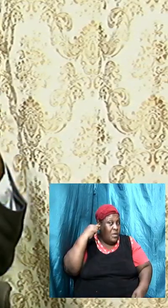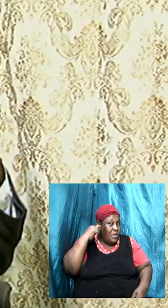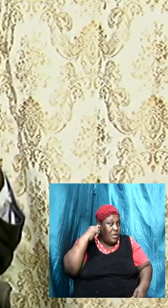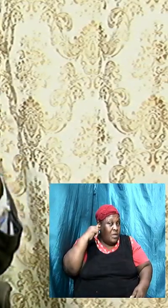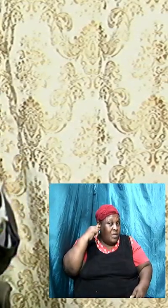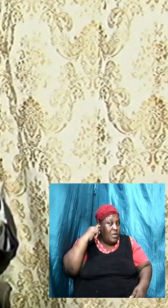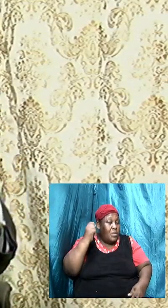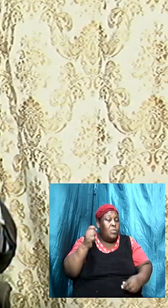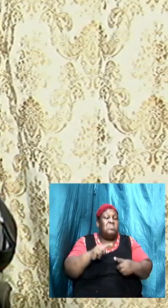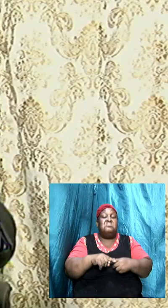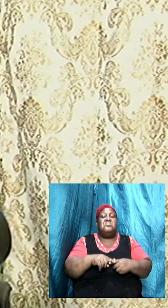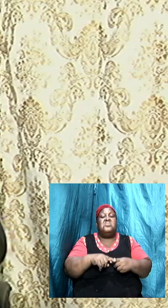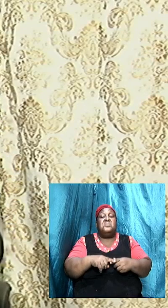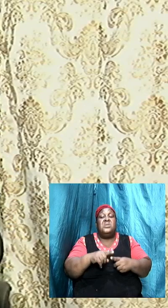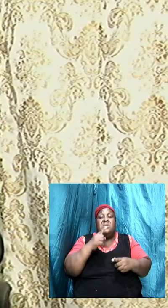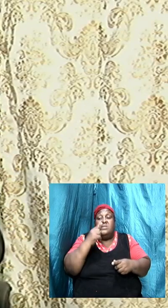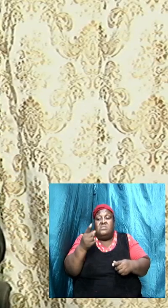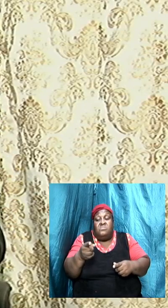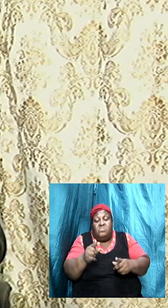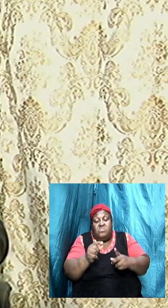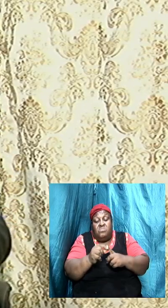comes within our hearing,